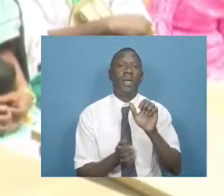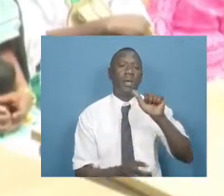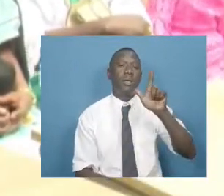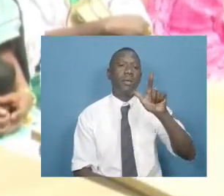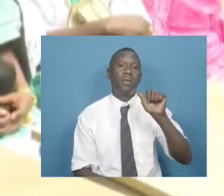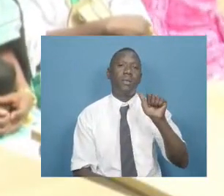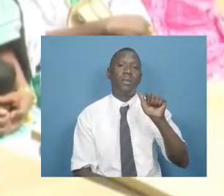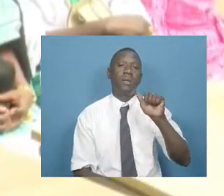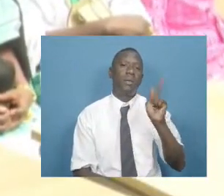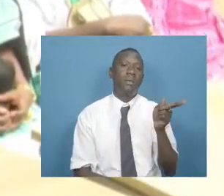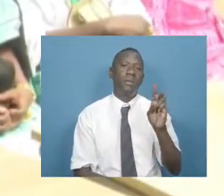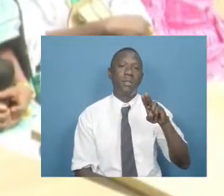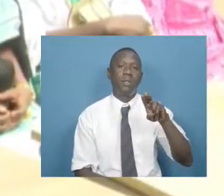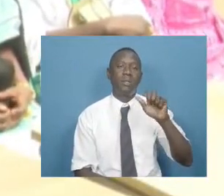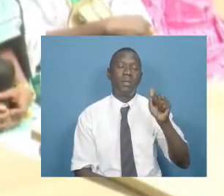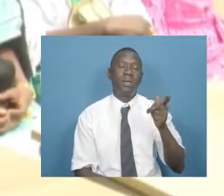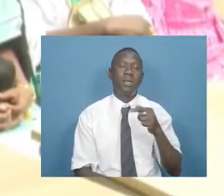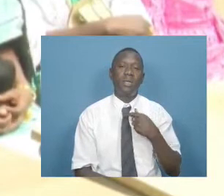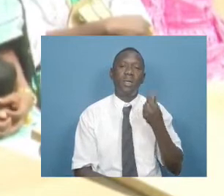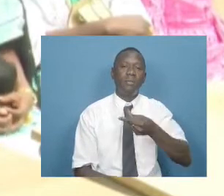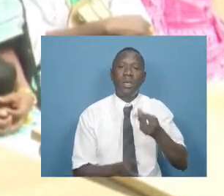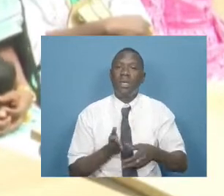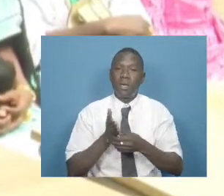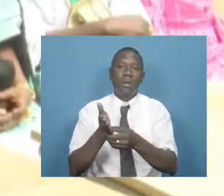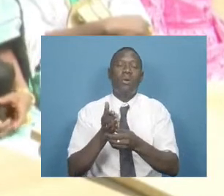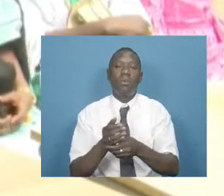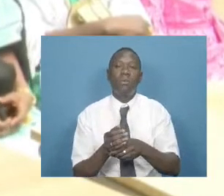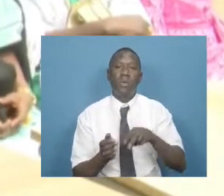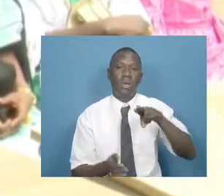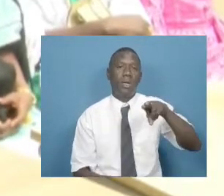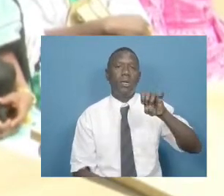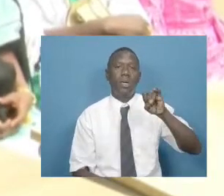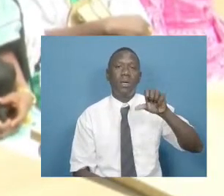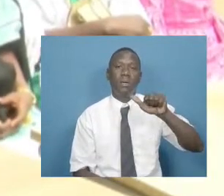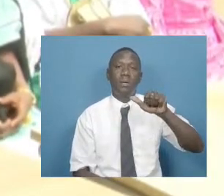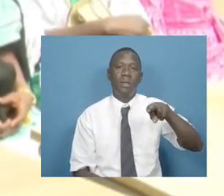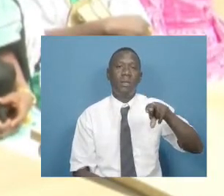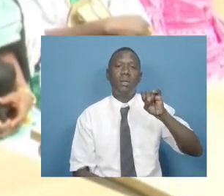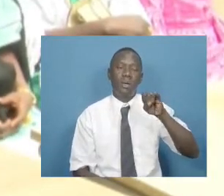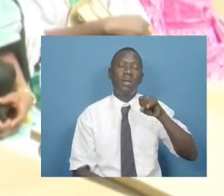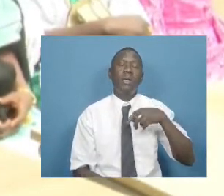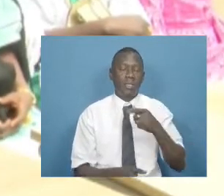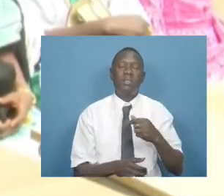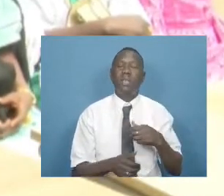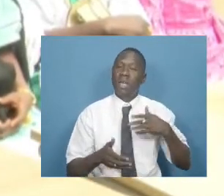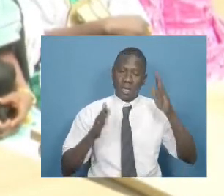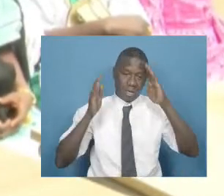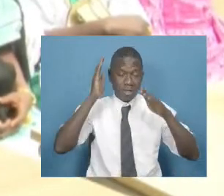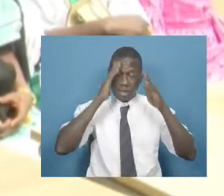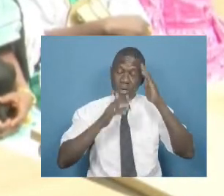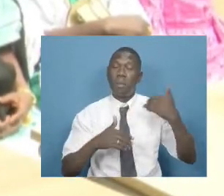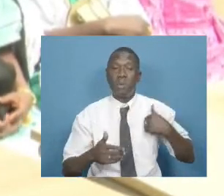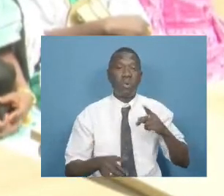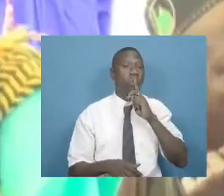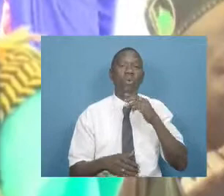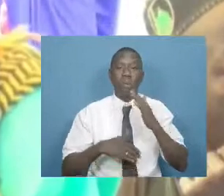Mohamed Toure, the Alcala of Nyanikayai, expressed gratitude to the sponsors for building such a noble school in his